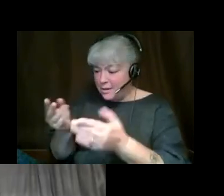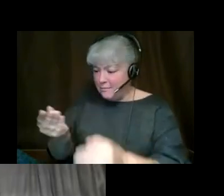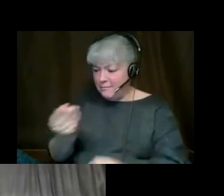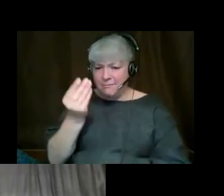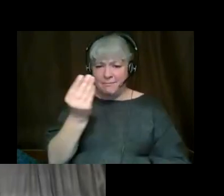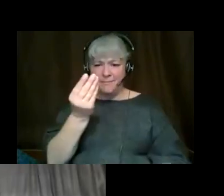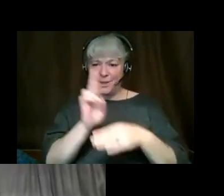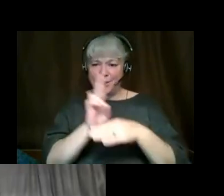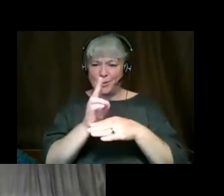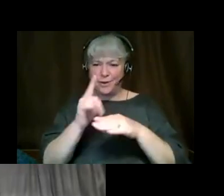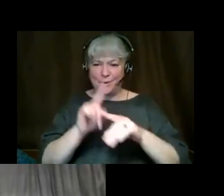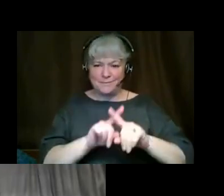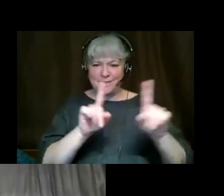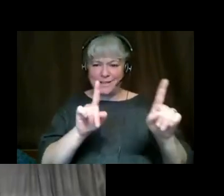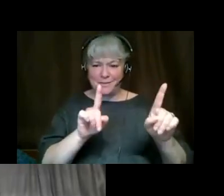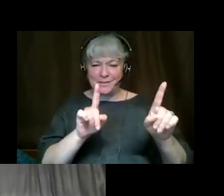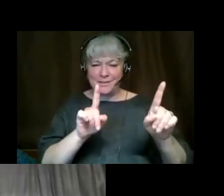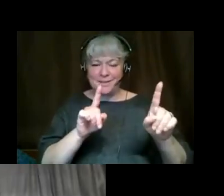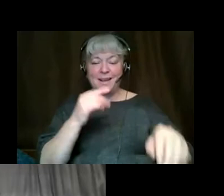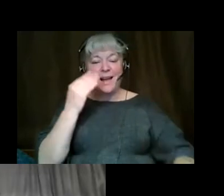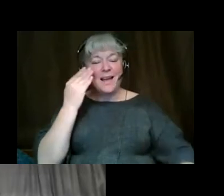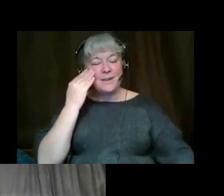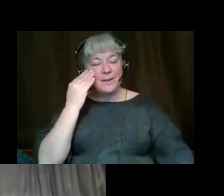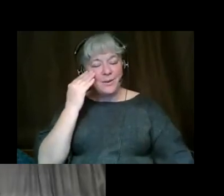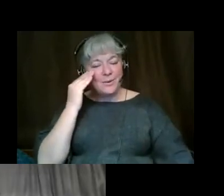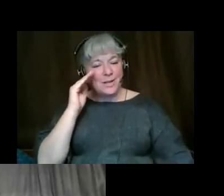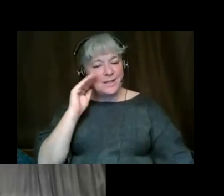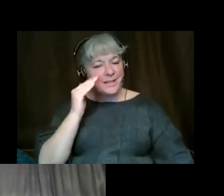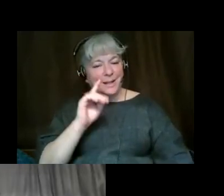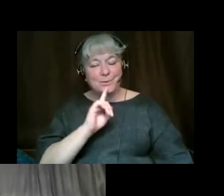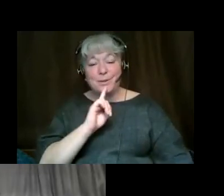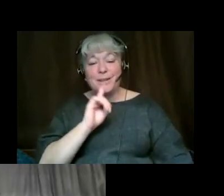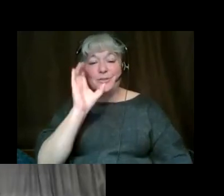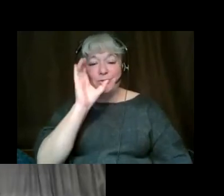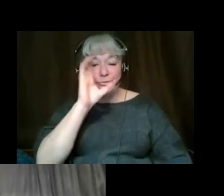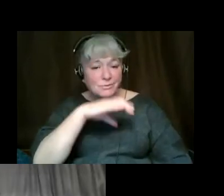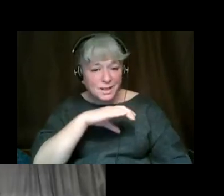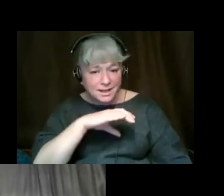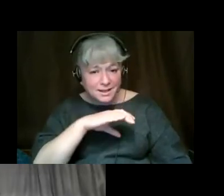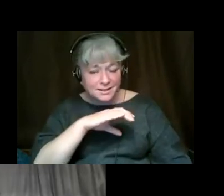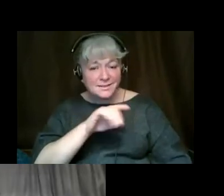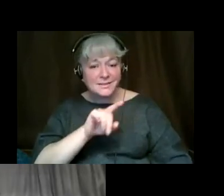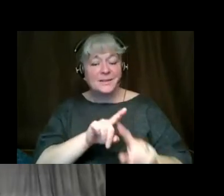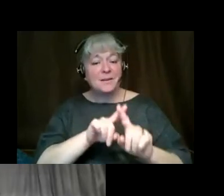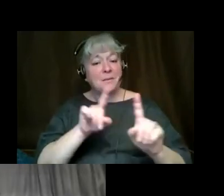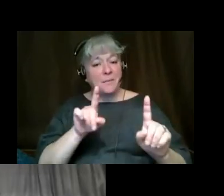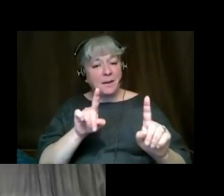I know that sounds really, really strange, but